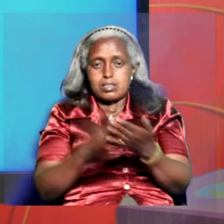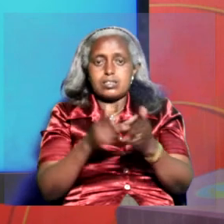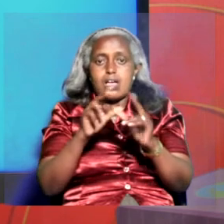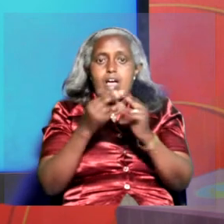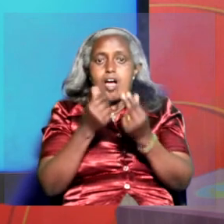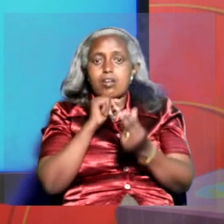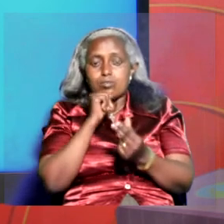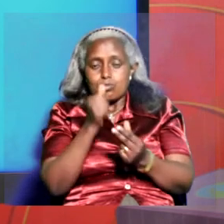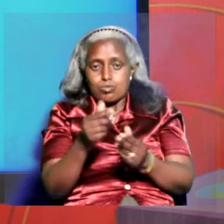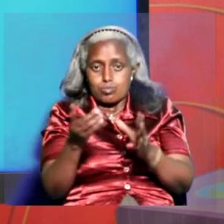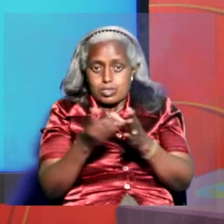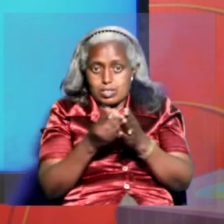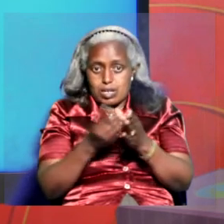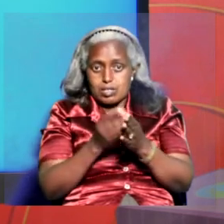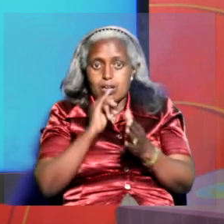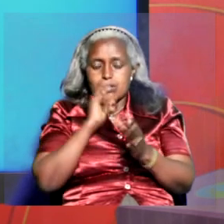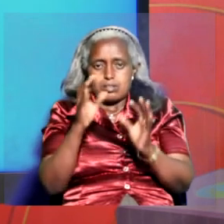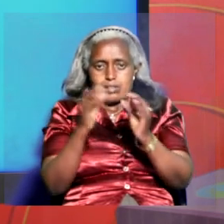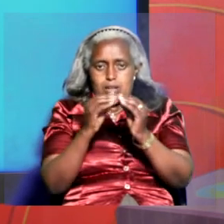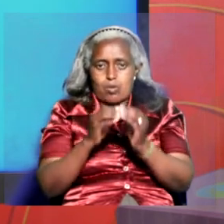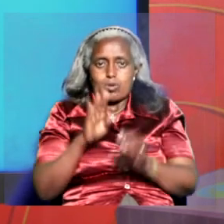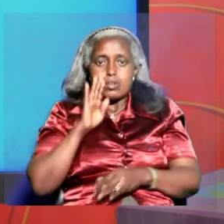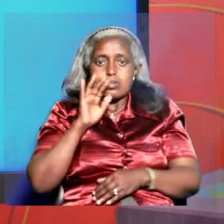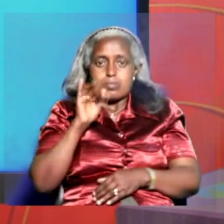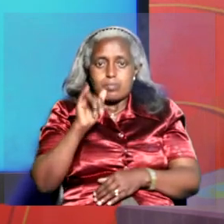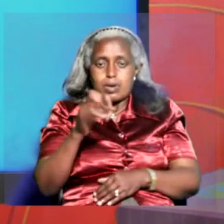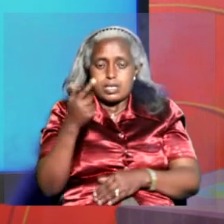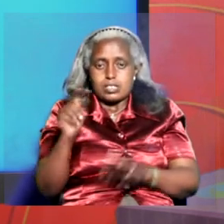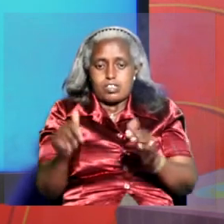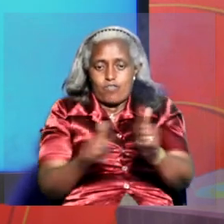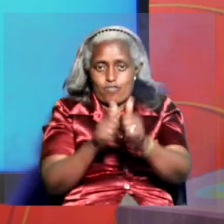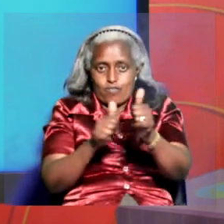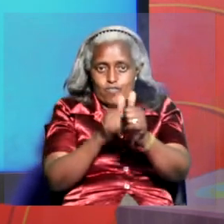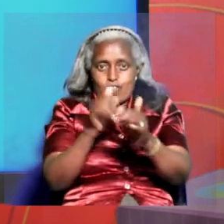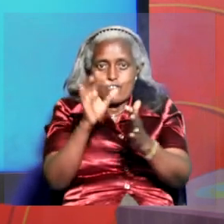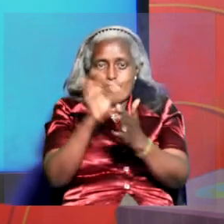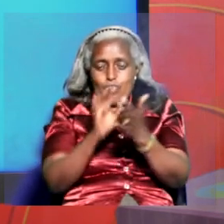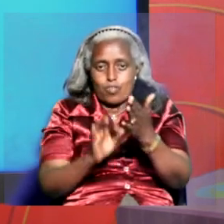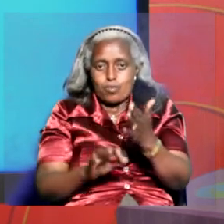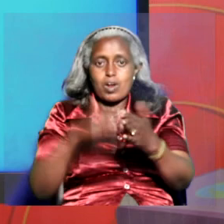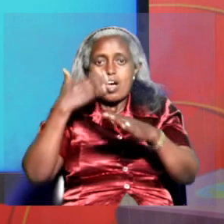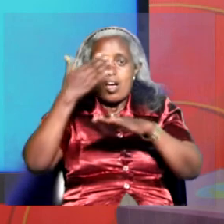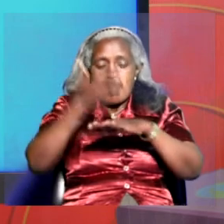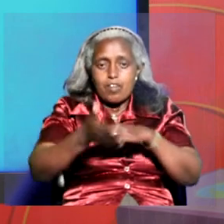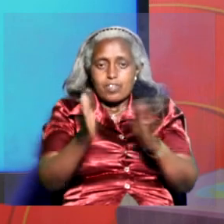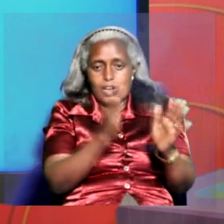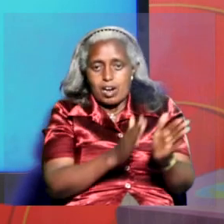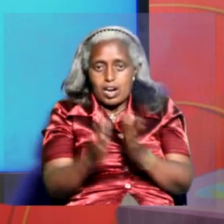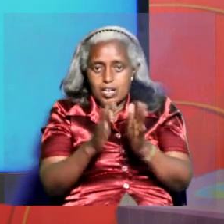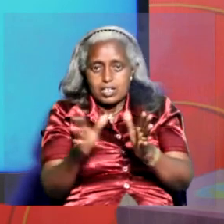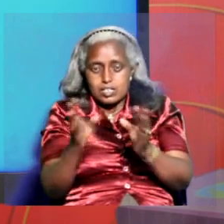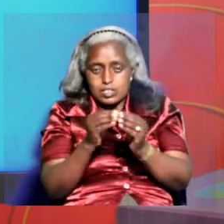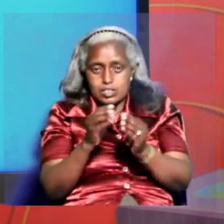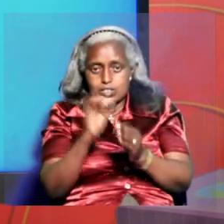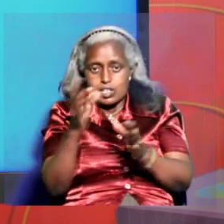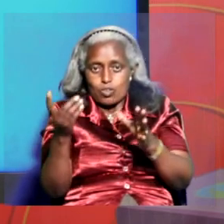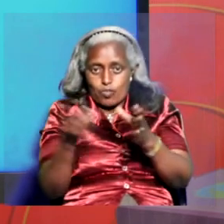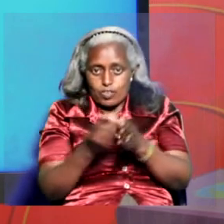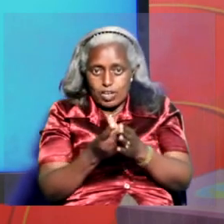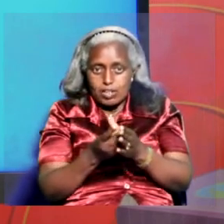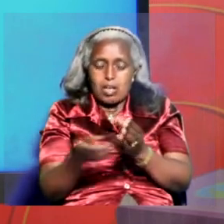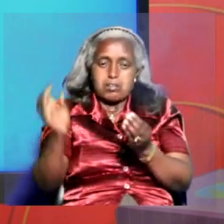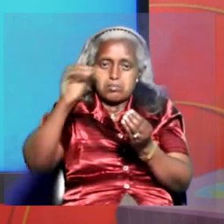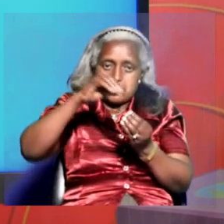ungrouped data is calculated by the following formula after arranging set of data